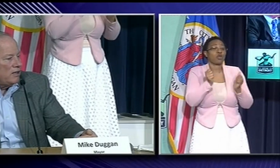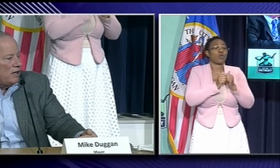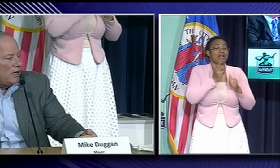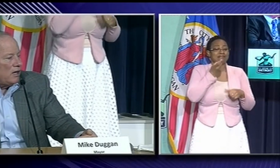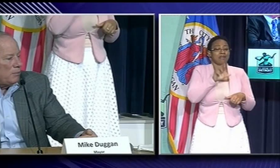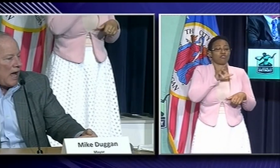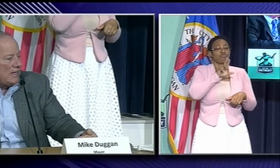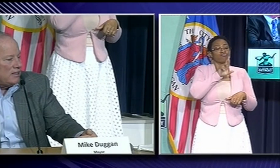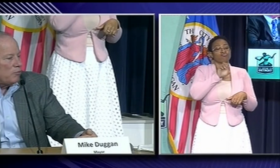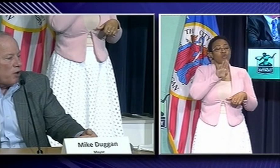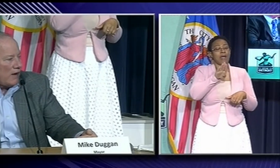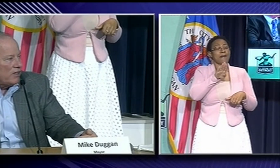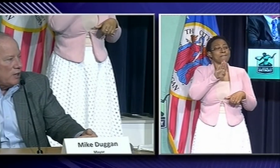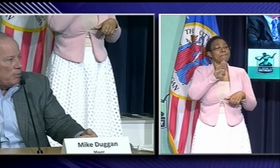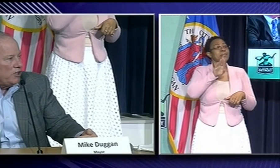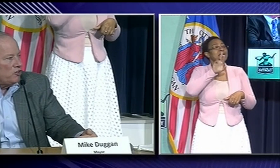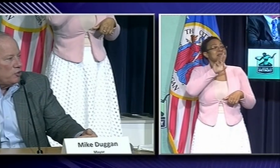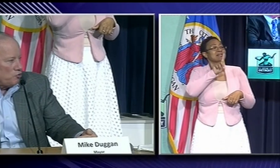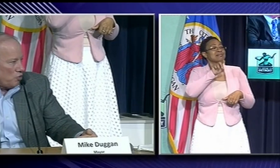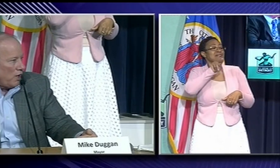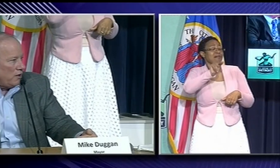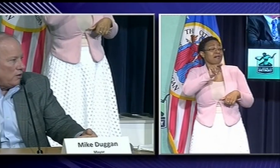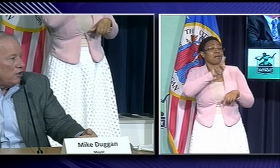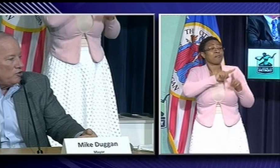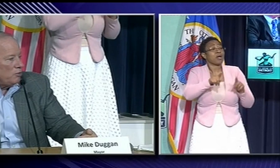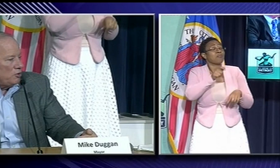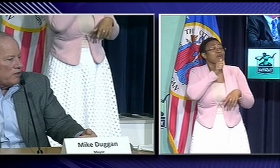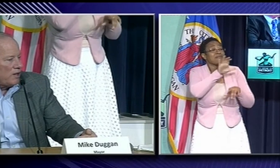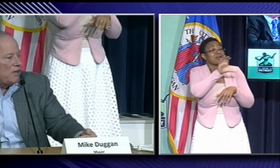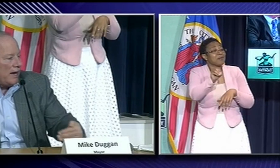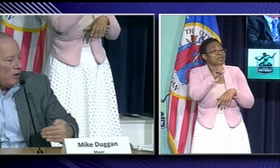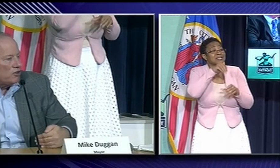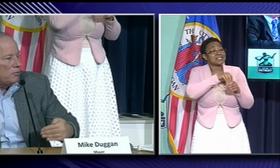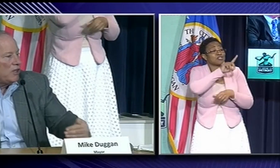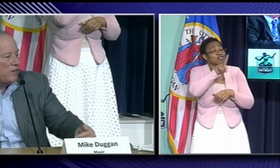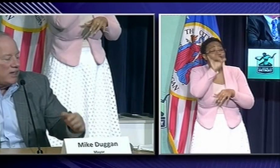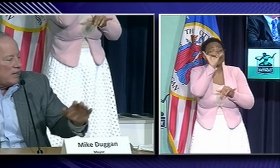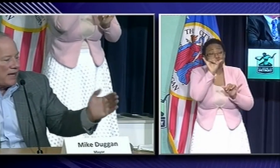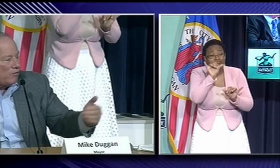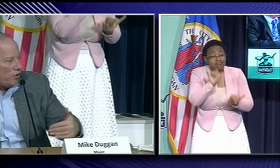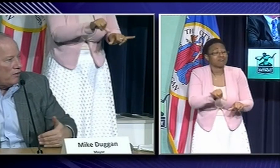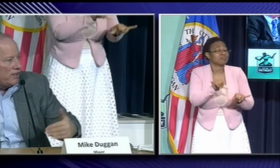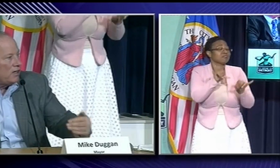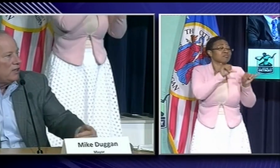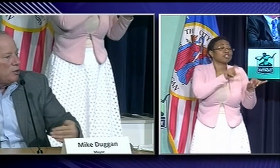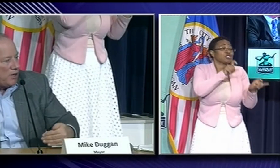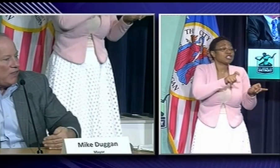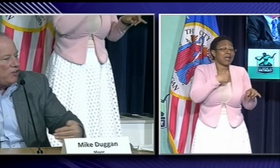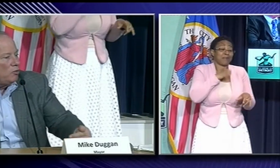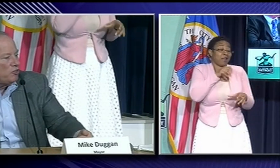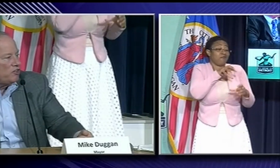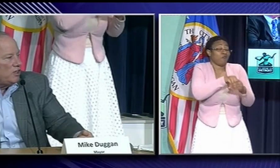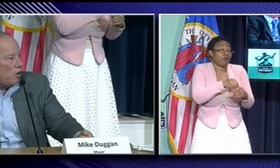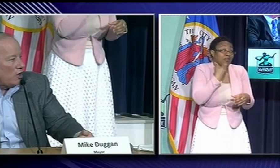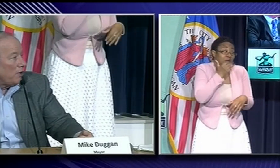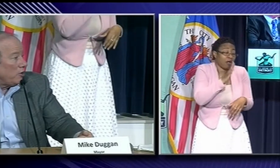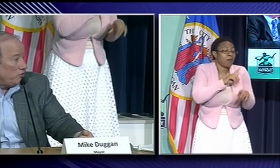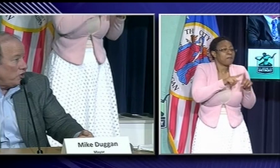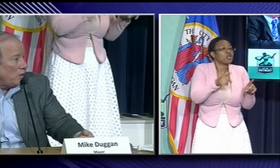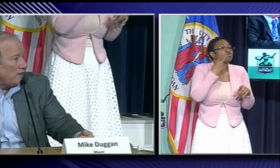Dunn. But I think private companies in Detroit should be doing the same thing. I ultimately think, and I'm not involved in it, but I think you will see